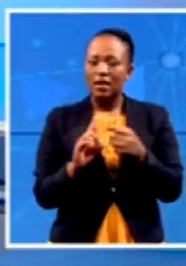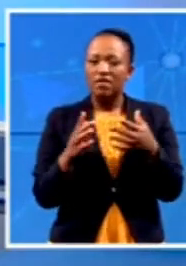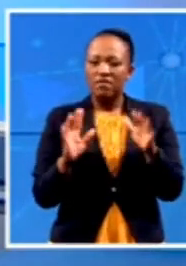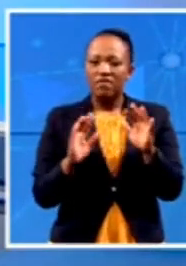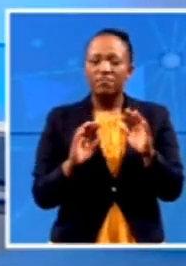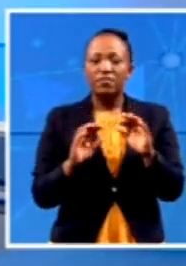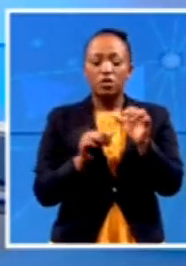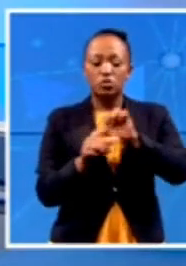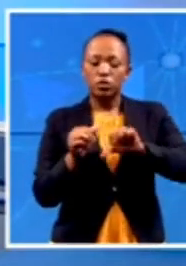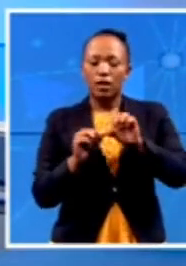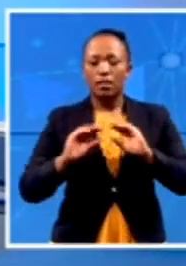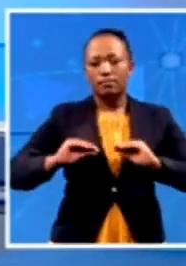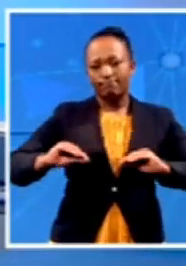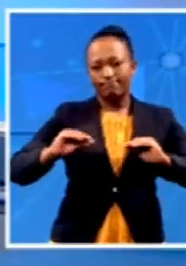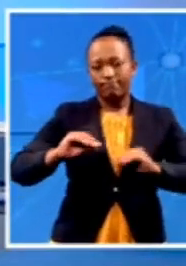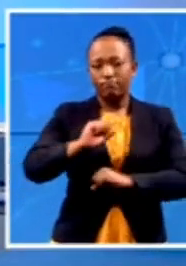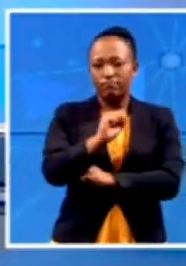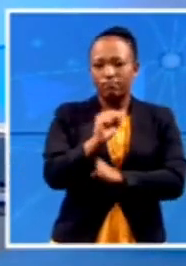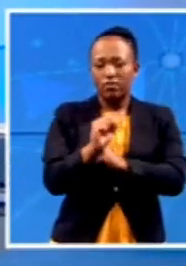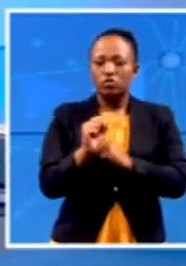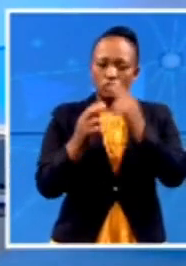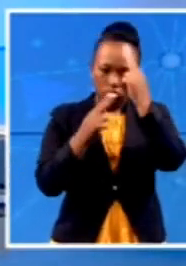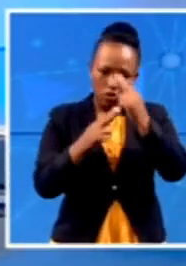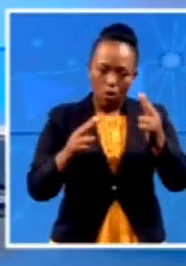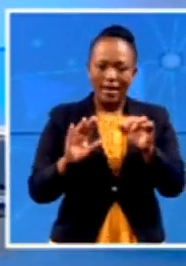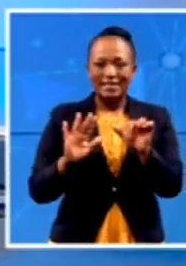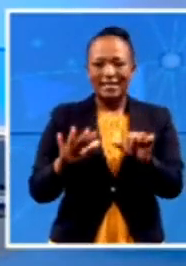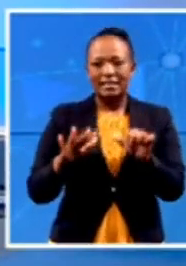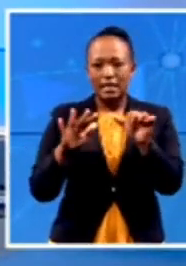the 16 members of the high treason trial in Pietermaritzburg in the mid-1980s.